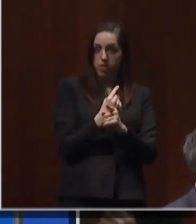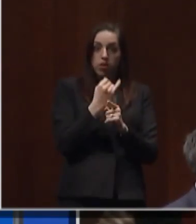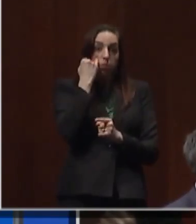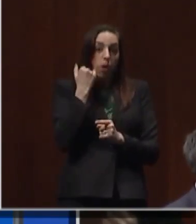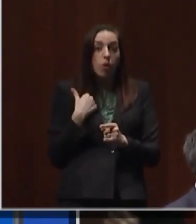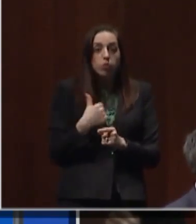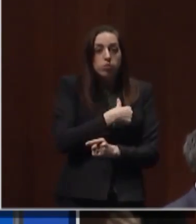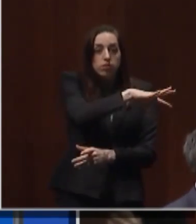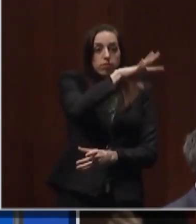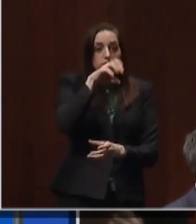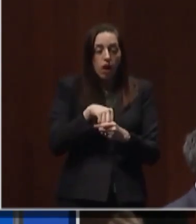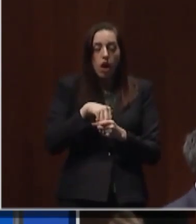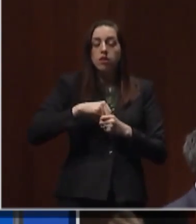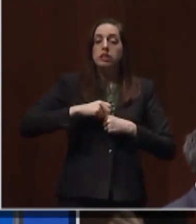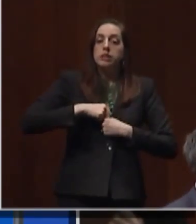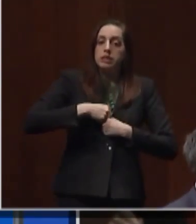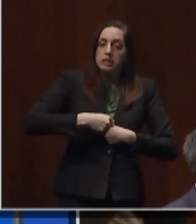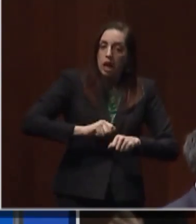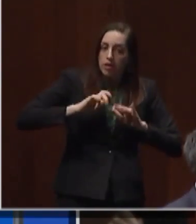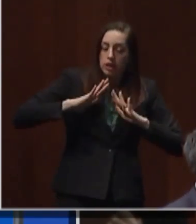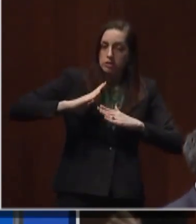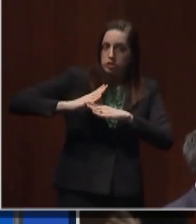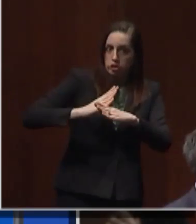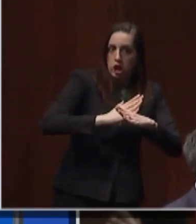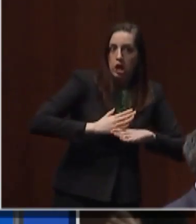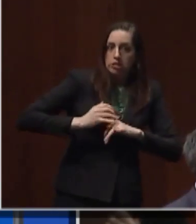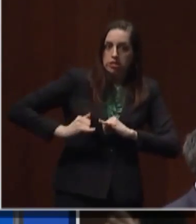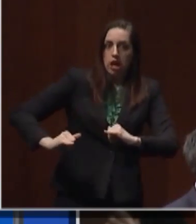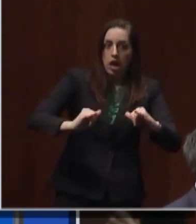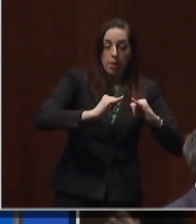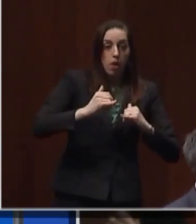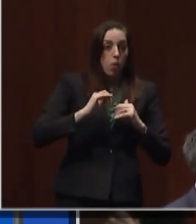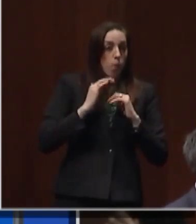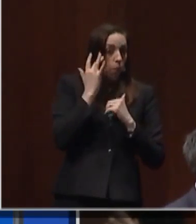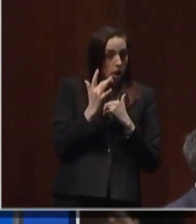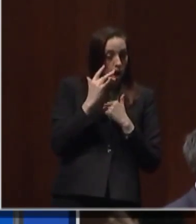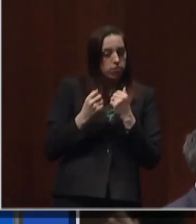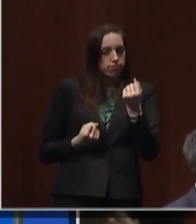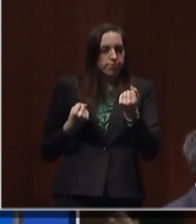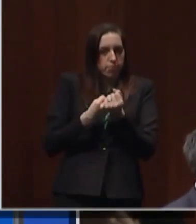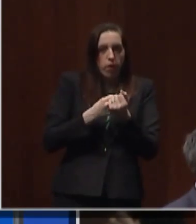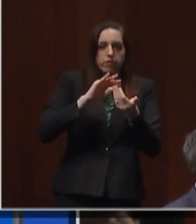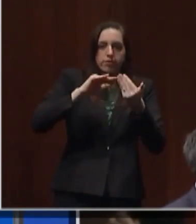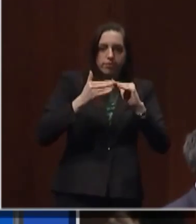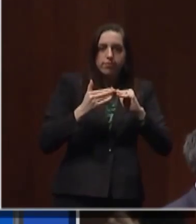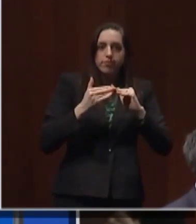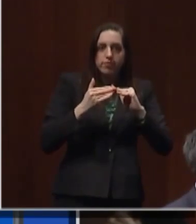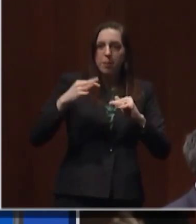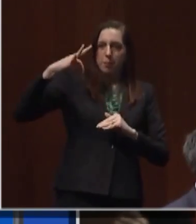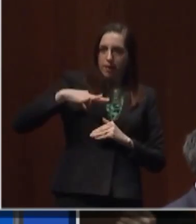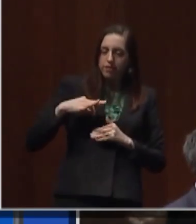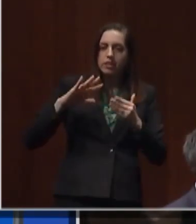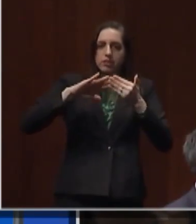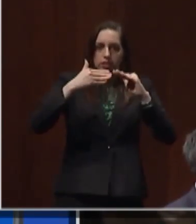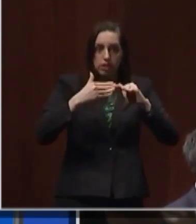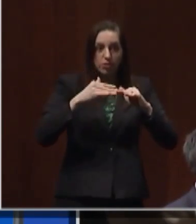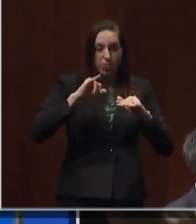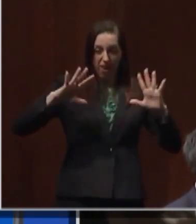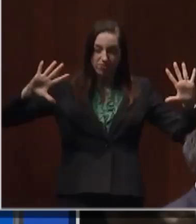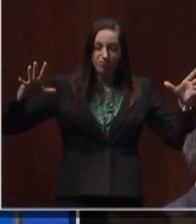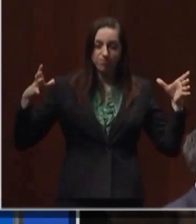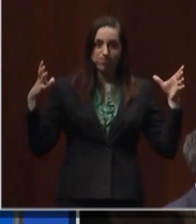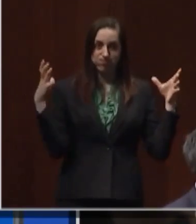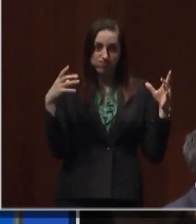in shared sacrifice for the benefit of our city, then the benefits of that collective